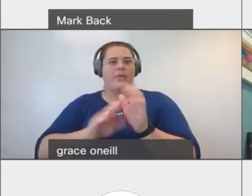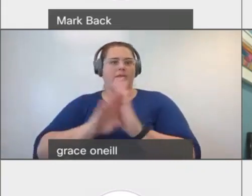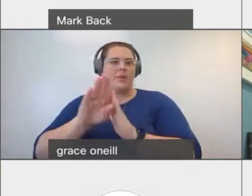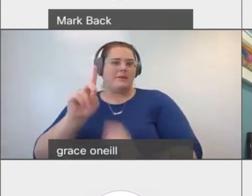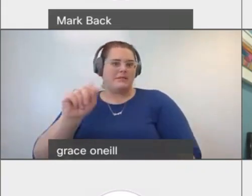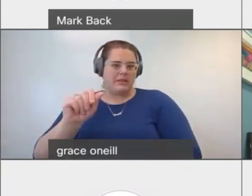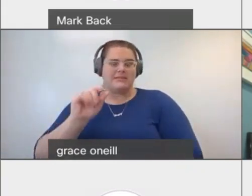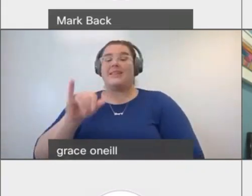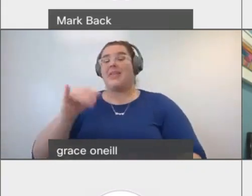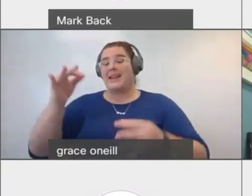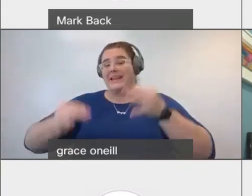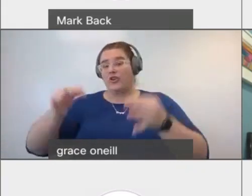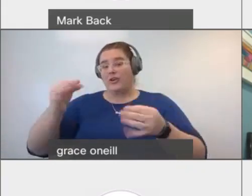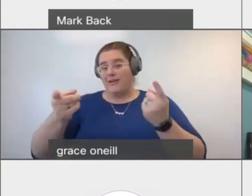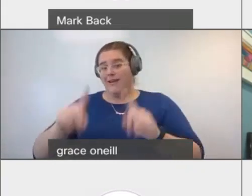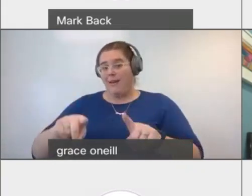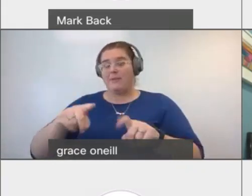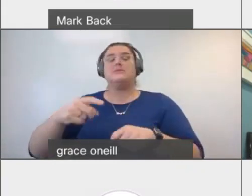10 a.m. next Thursday.